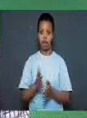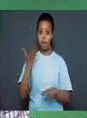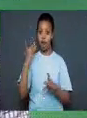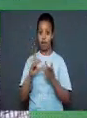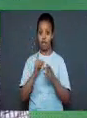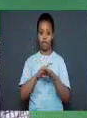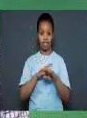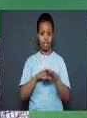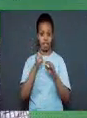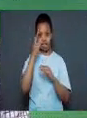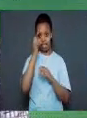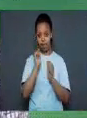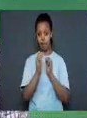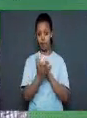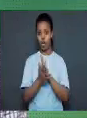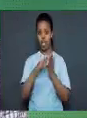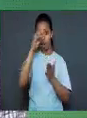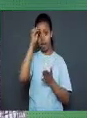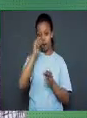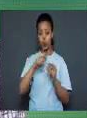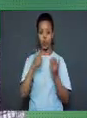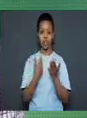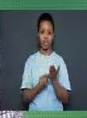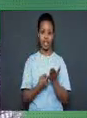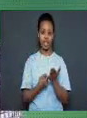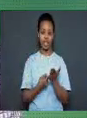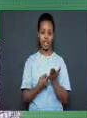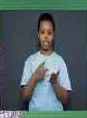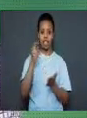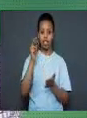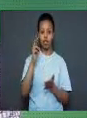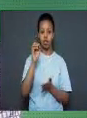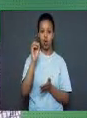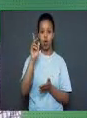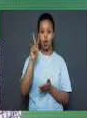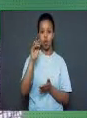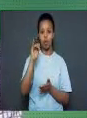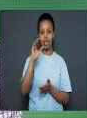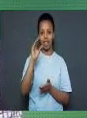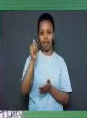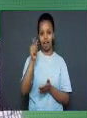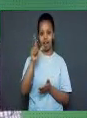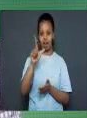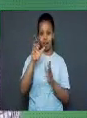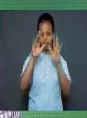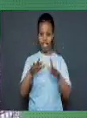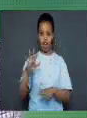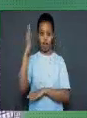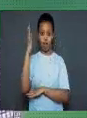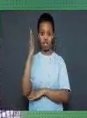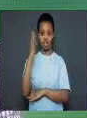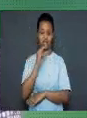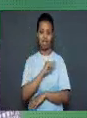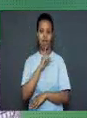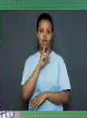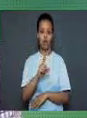Previously, we learned about the characteristics of tropical rainforests. We learned